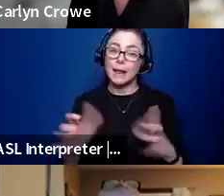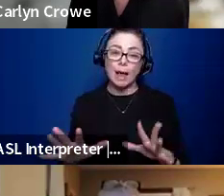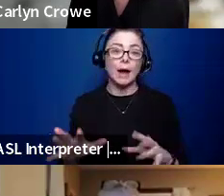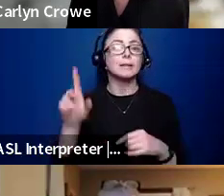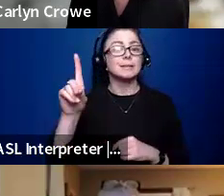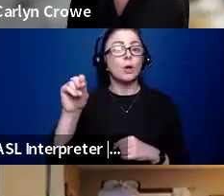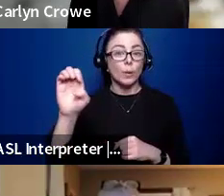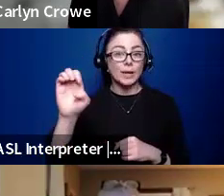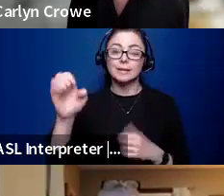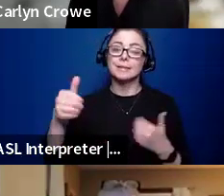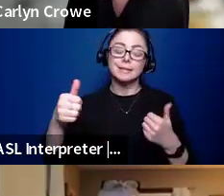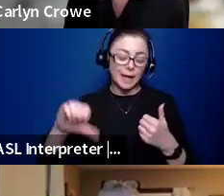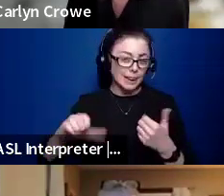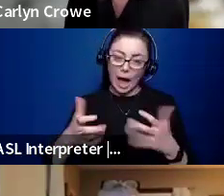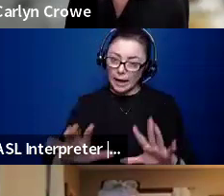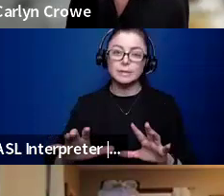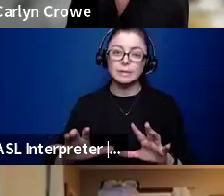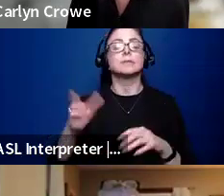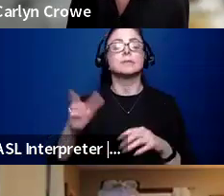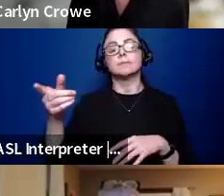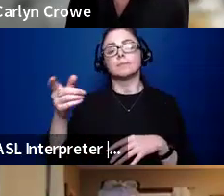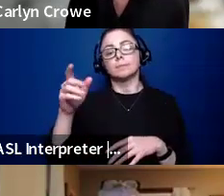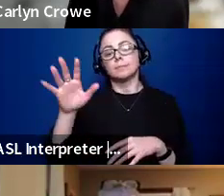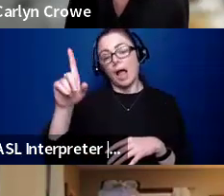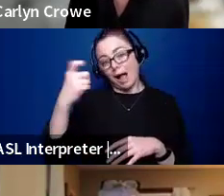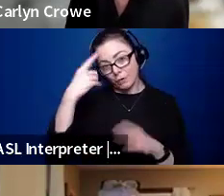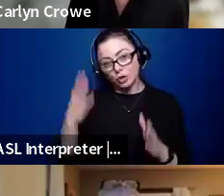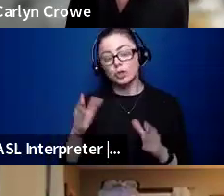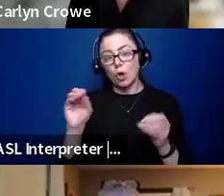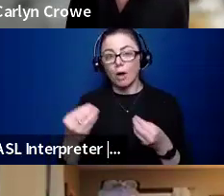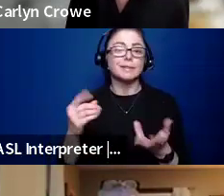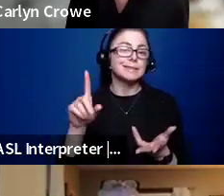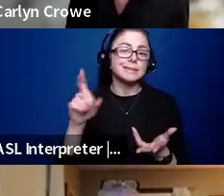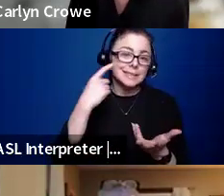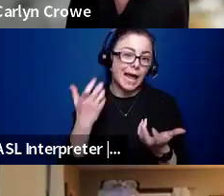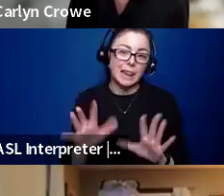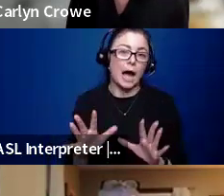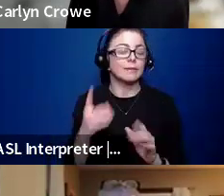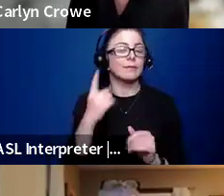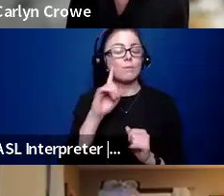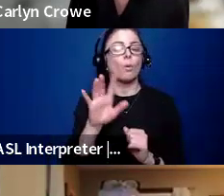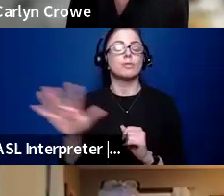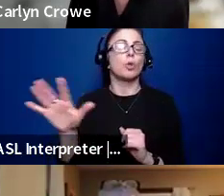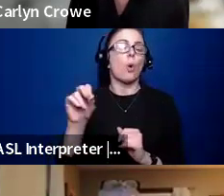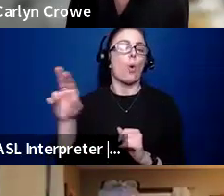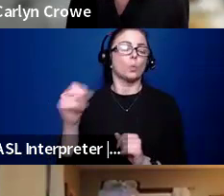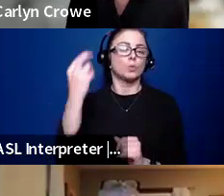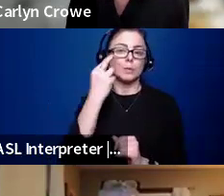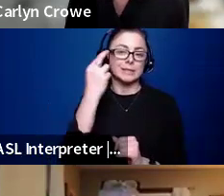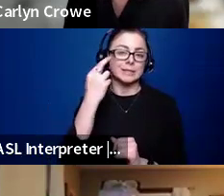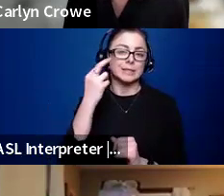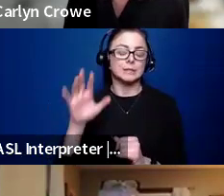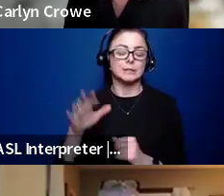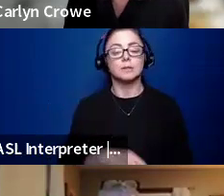declined. The governor's office declined, all for various reasons that make sense to them. So we